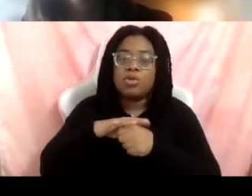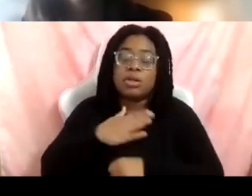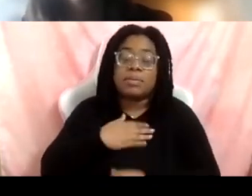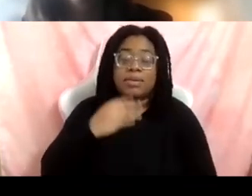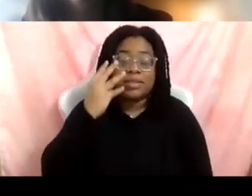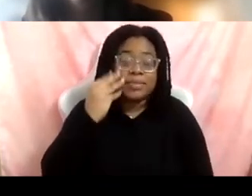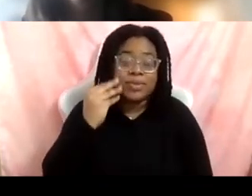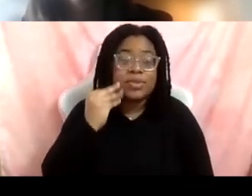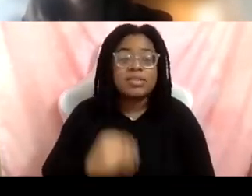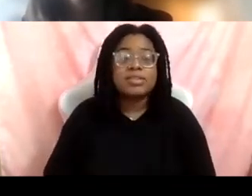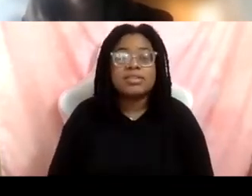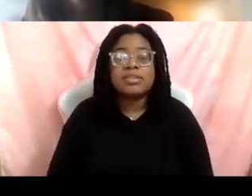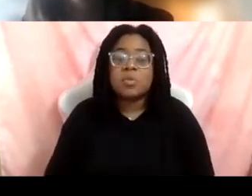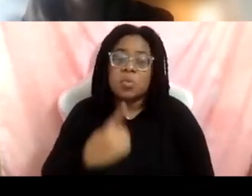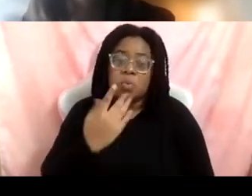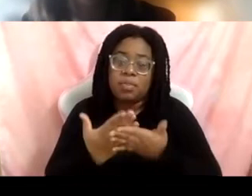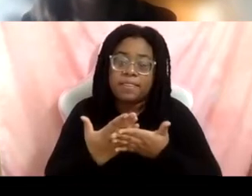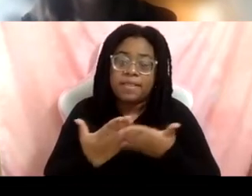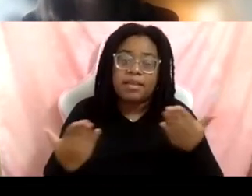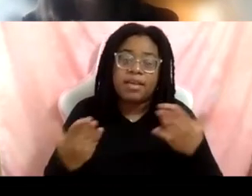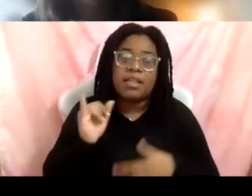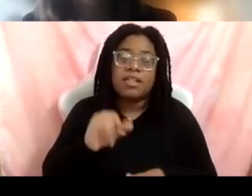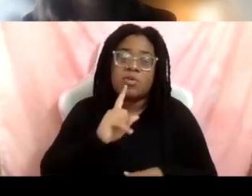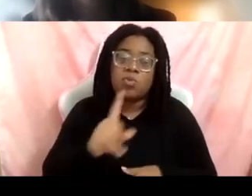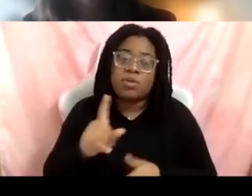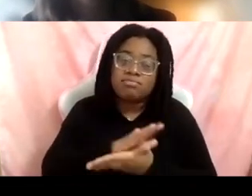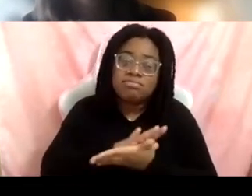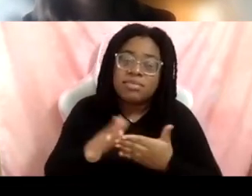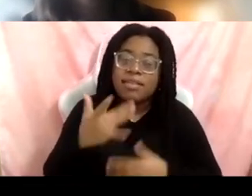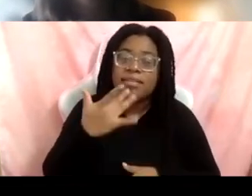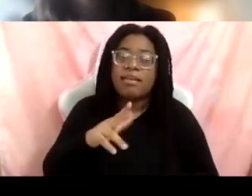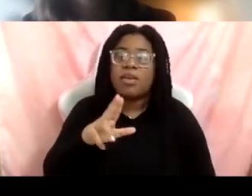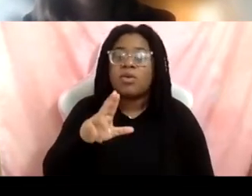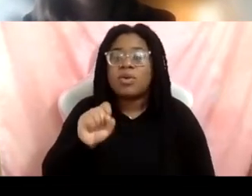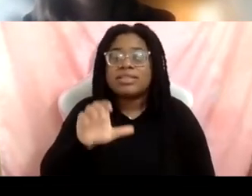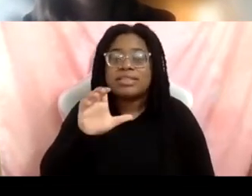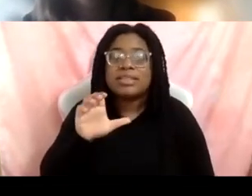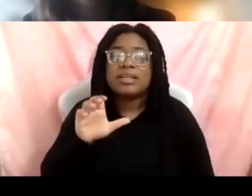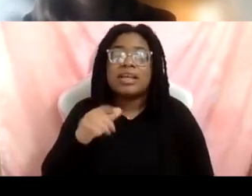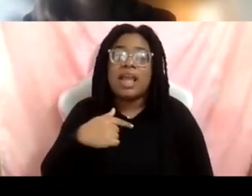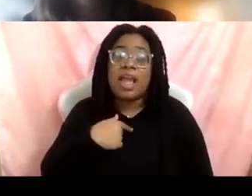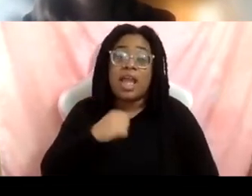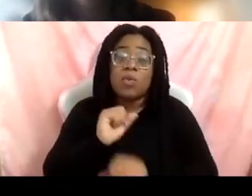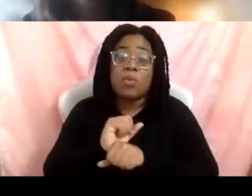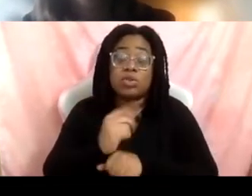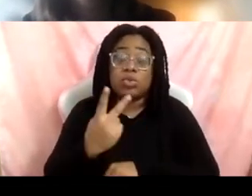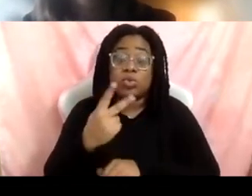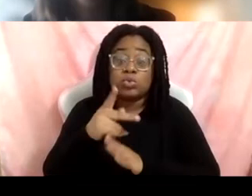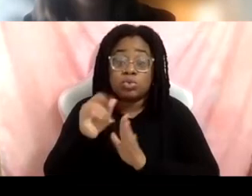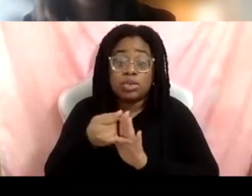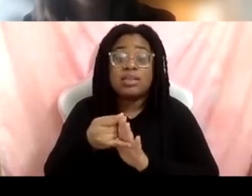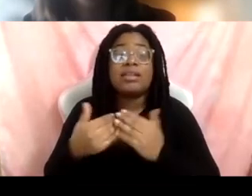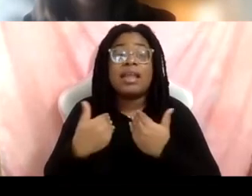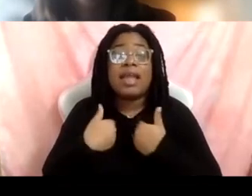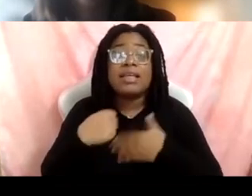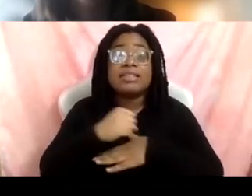experience, one of the things that was very nice and very lucky was at USC. I got to work on 2 projects that had